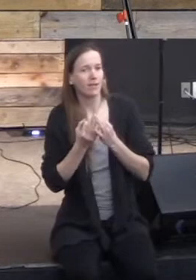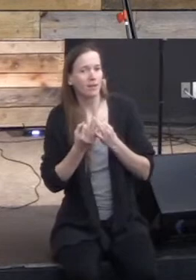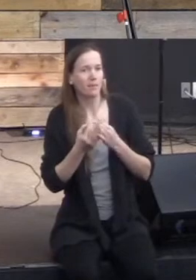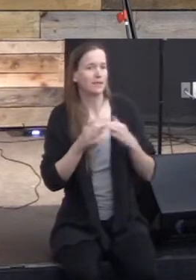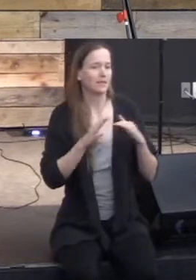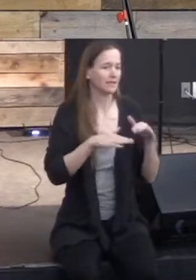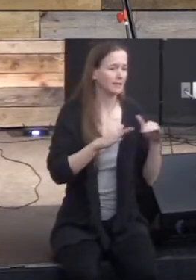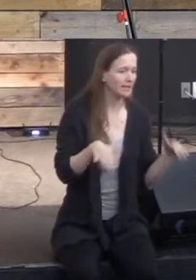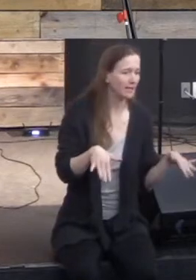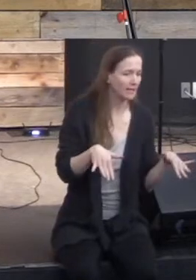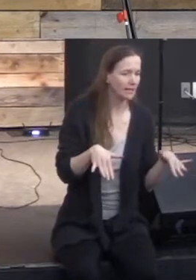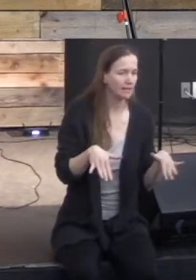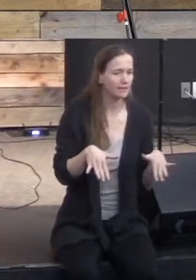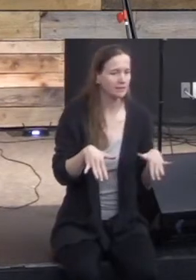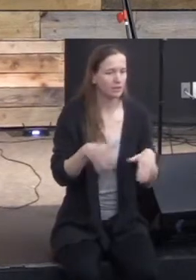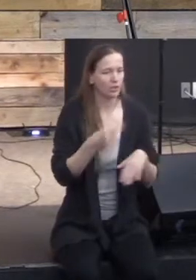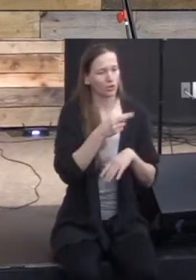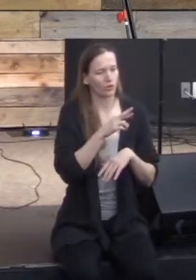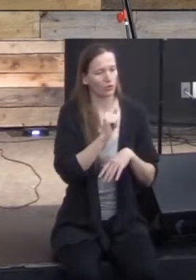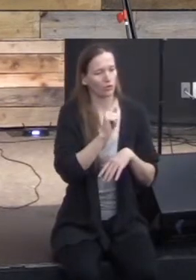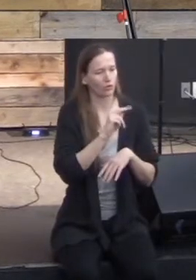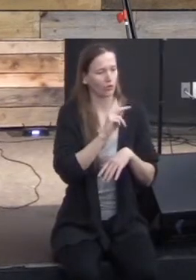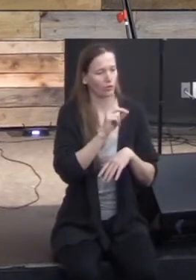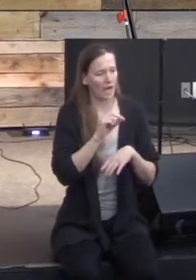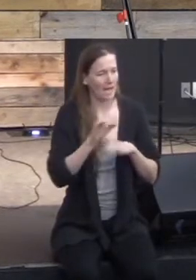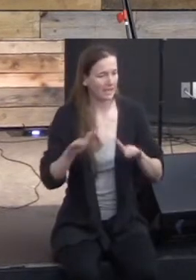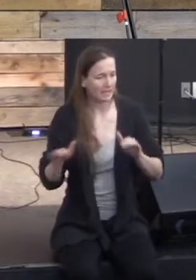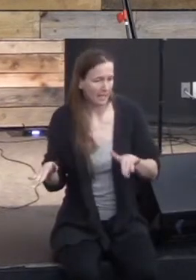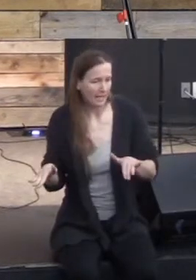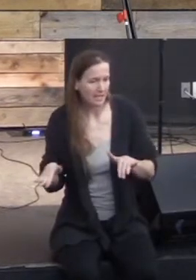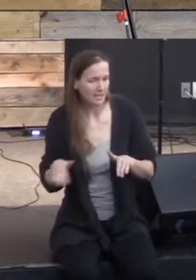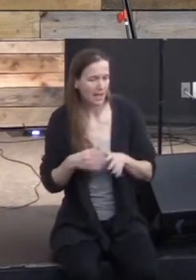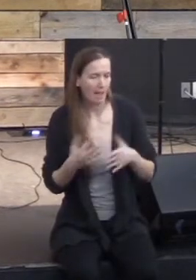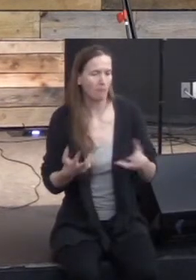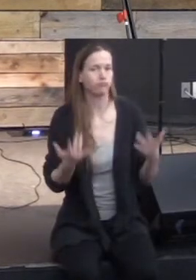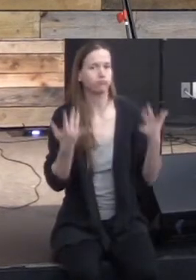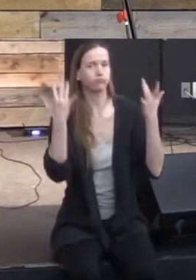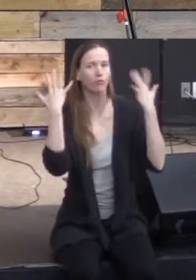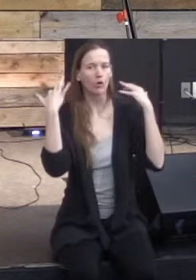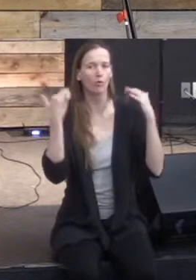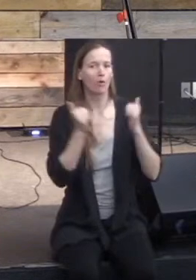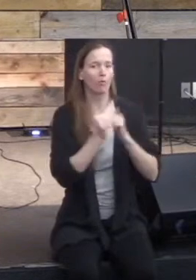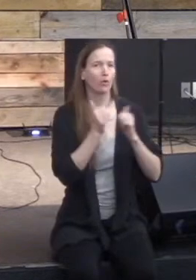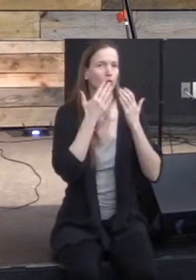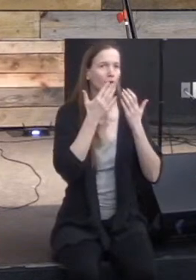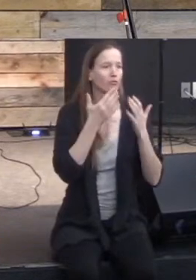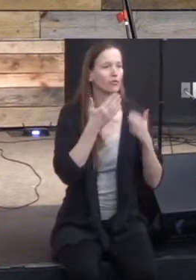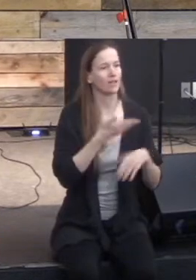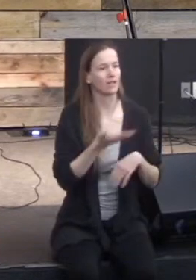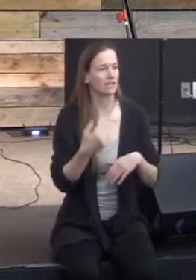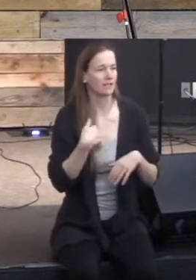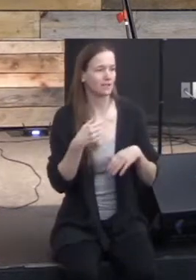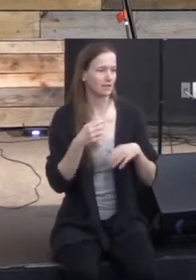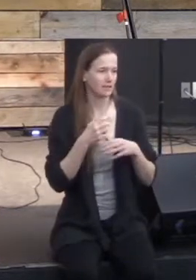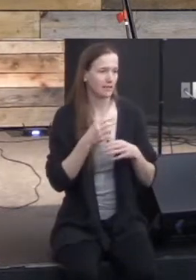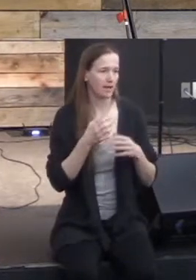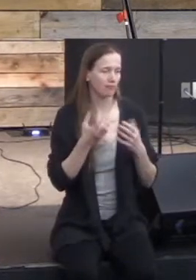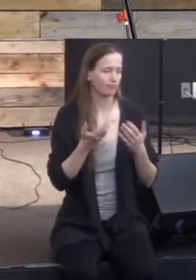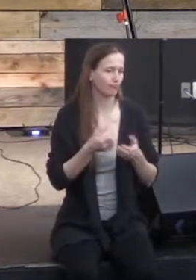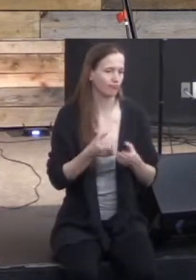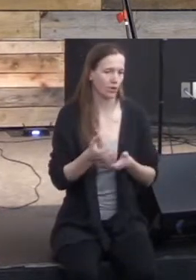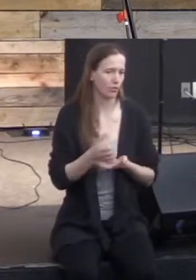cow. I am overwhelmed. So I give, right? That's what we're here for now, is to